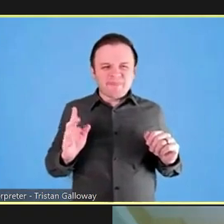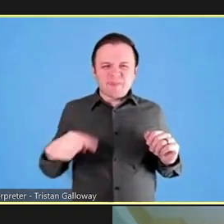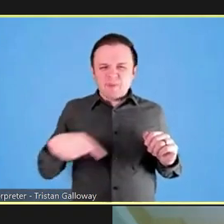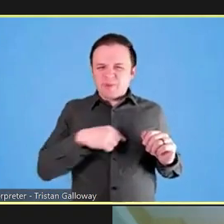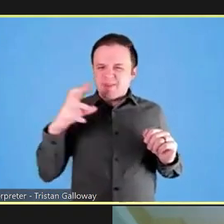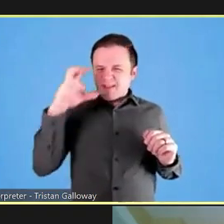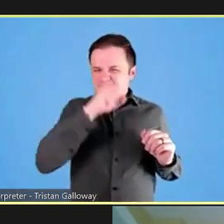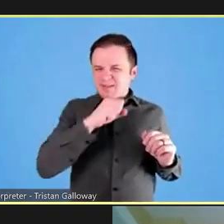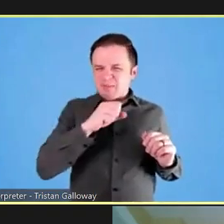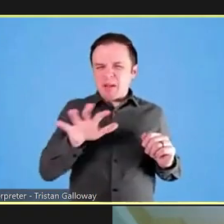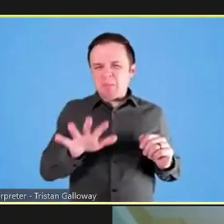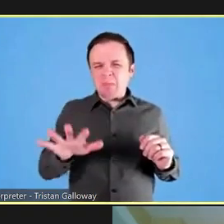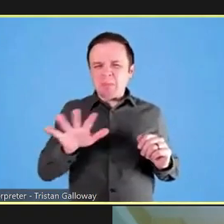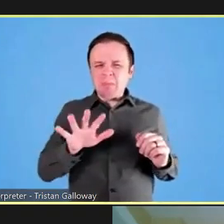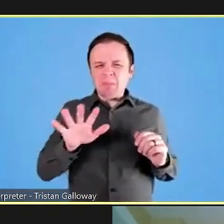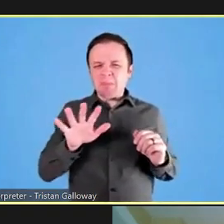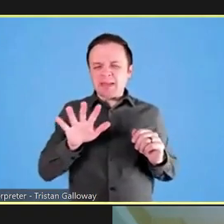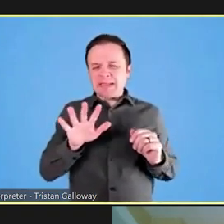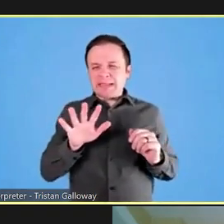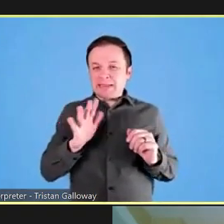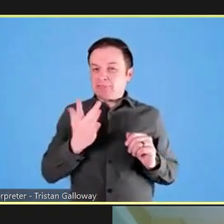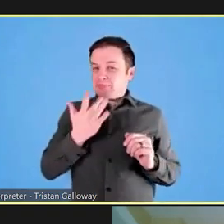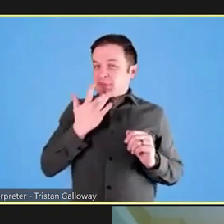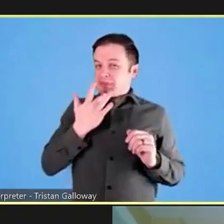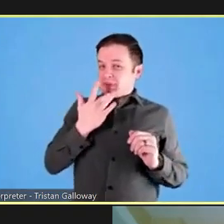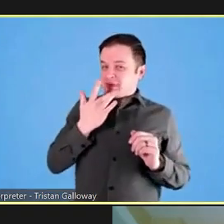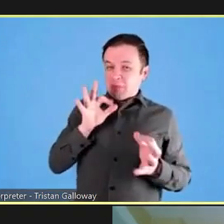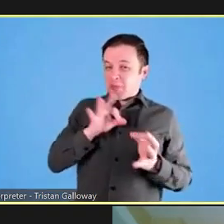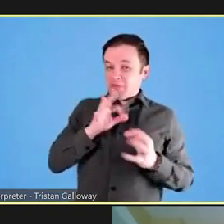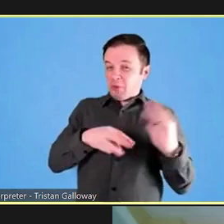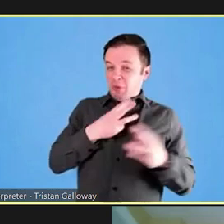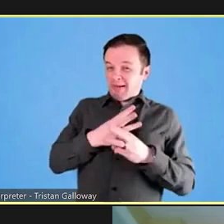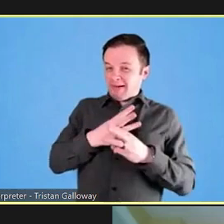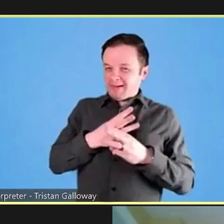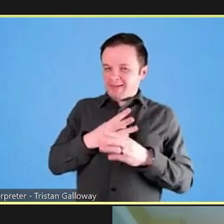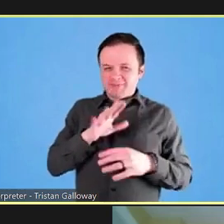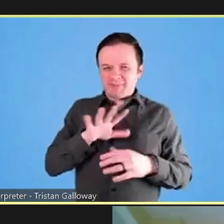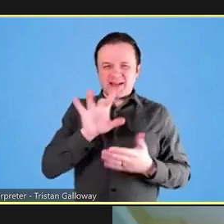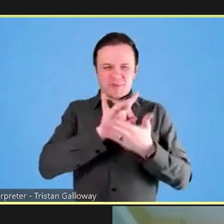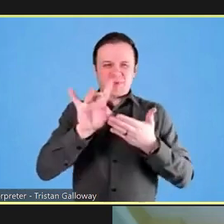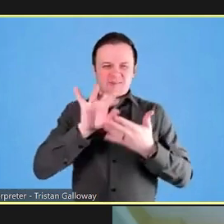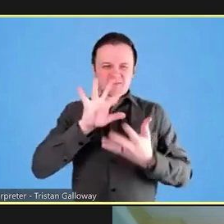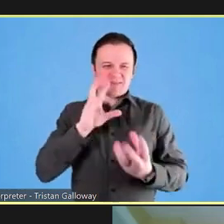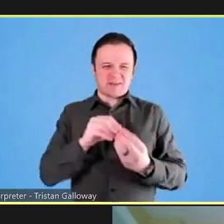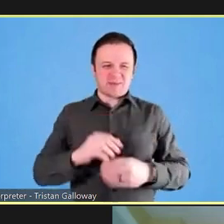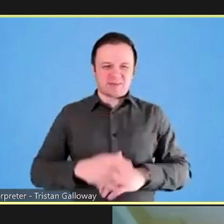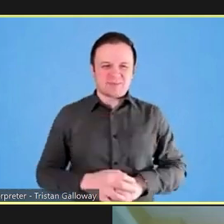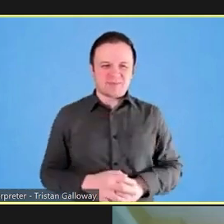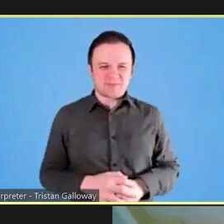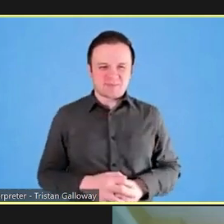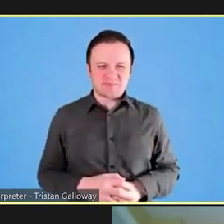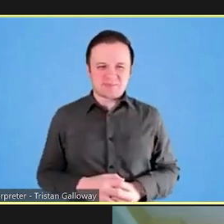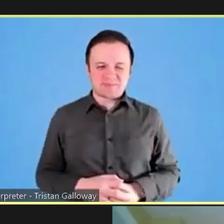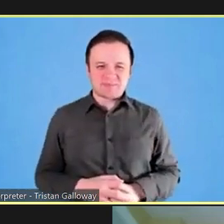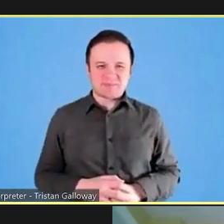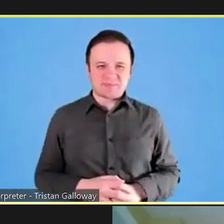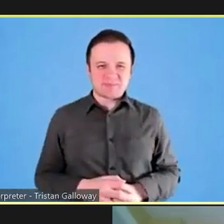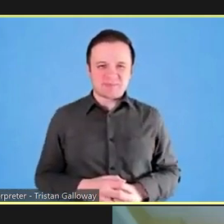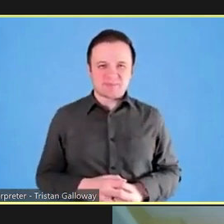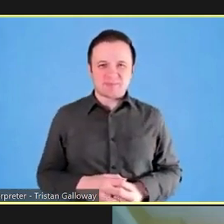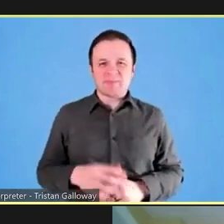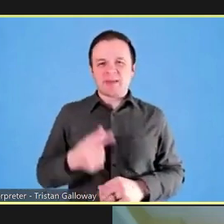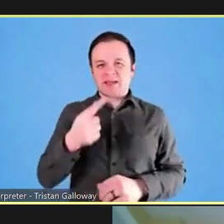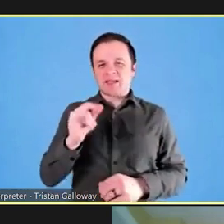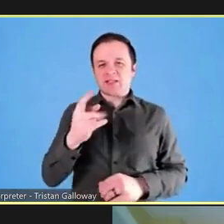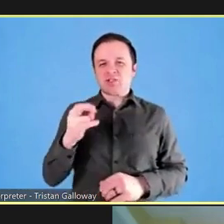estimate that ideally, in a perfect world, it would take about 8 weeks. Great. And Randy, this is